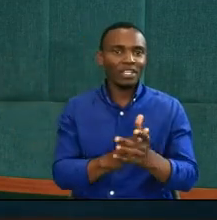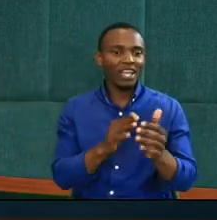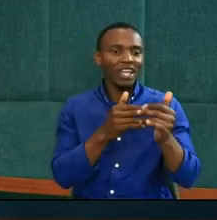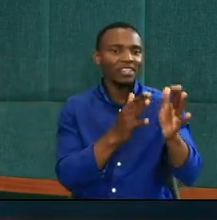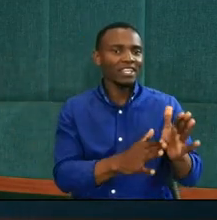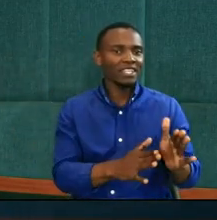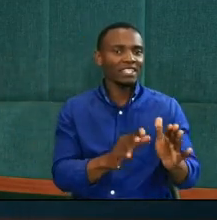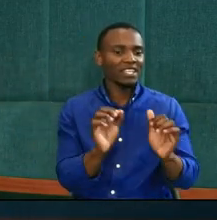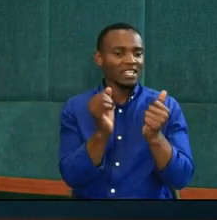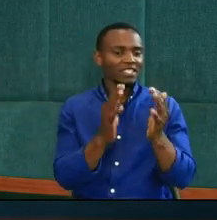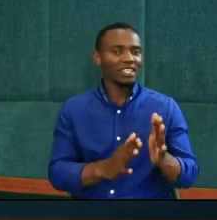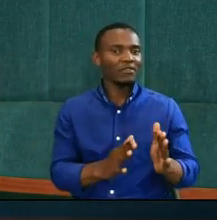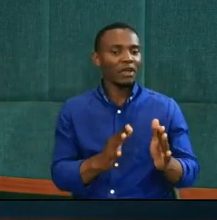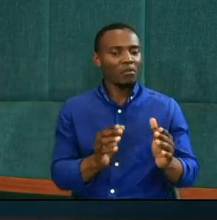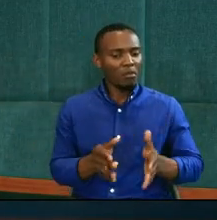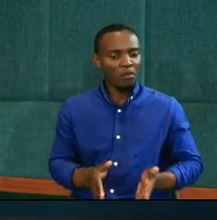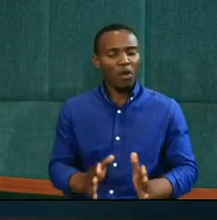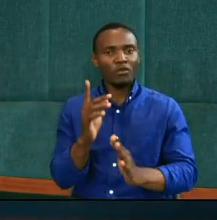they ran them.